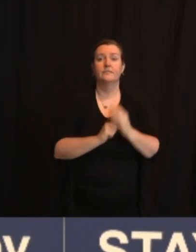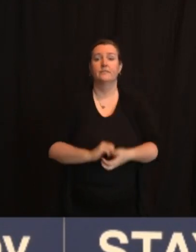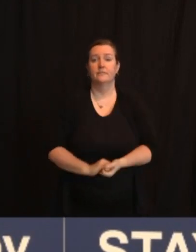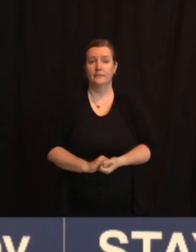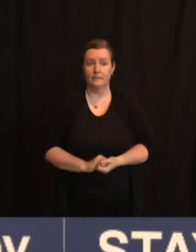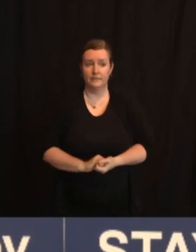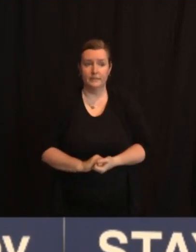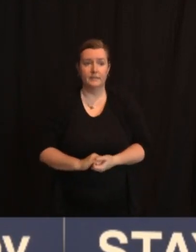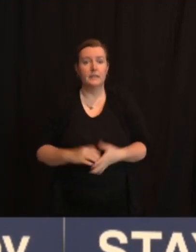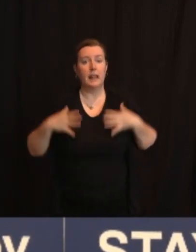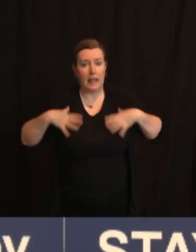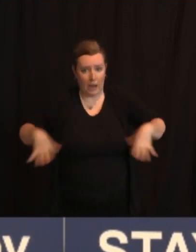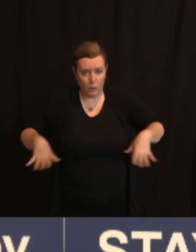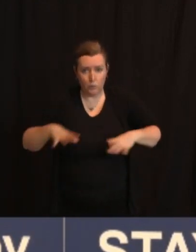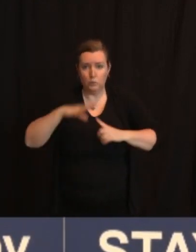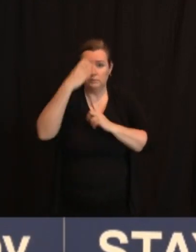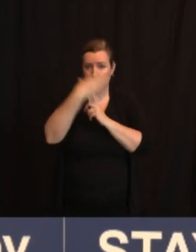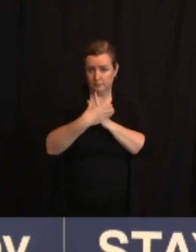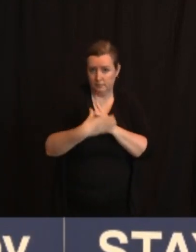28,468 gowns,